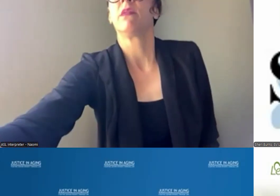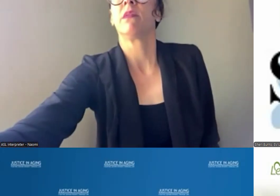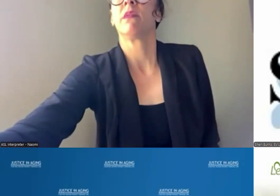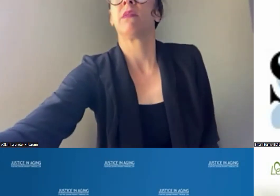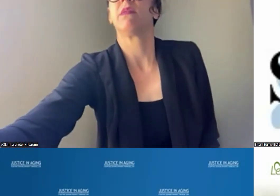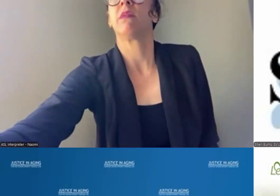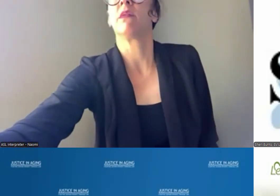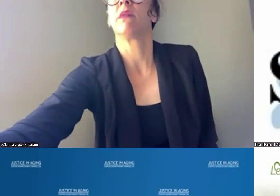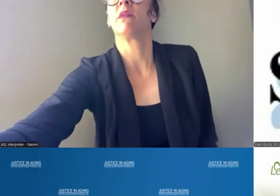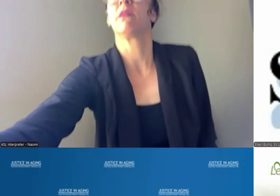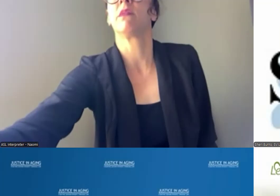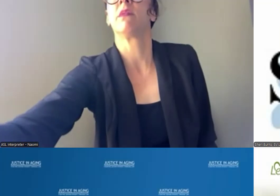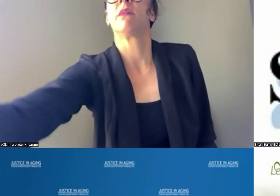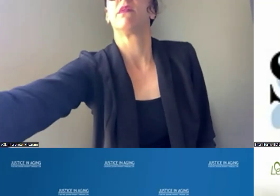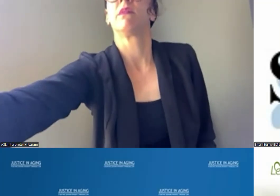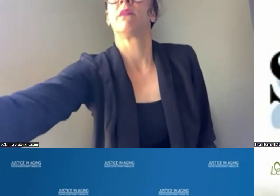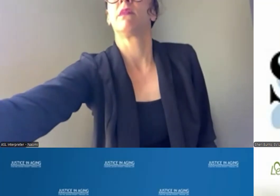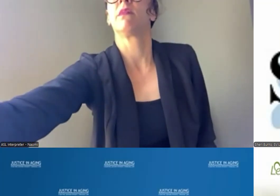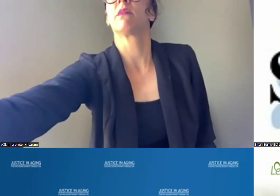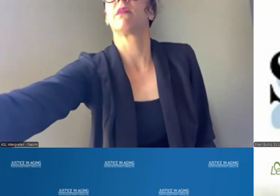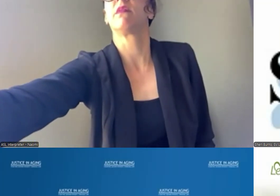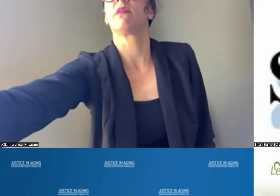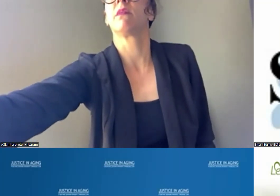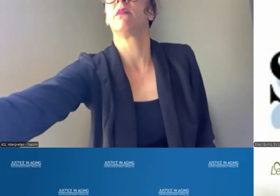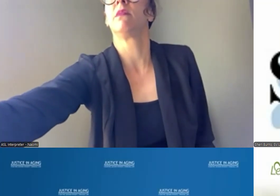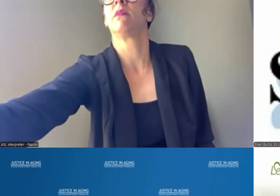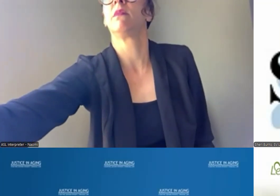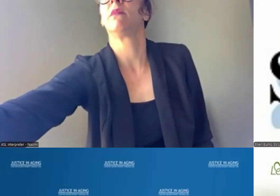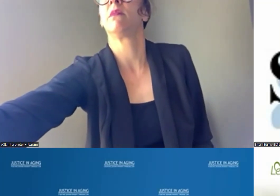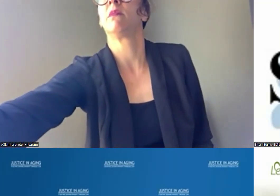All right. So housing is also organized in terms of